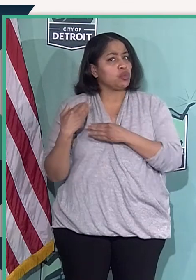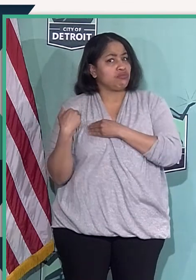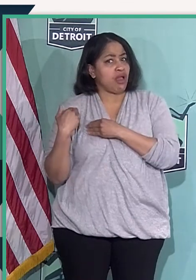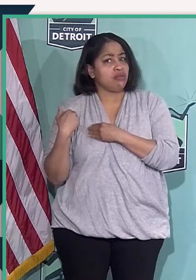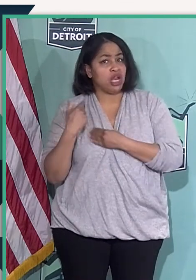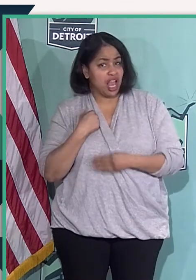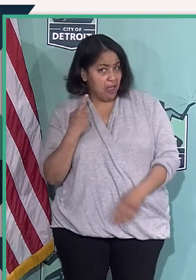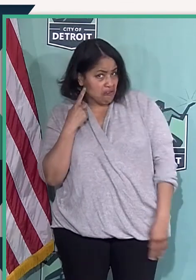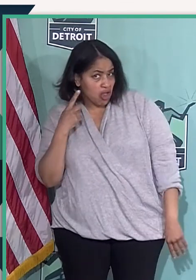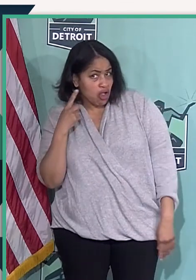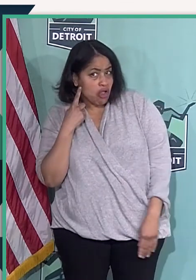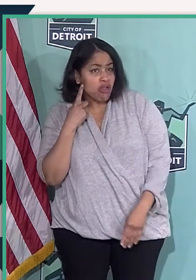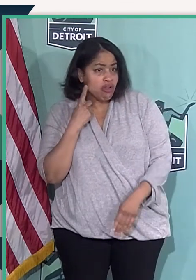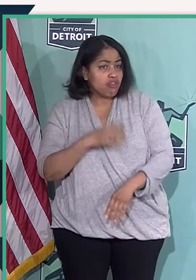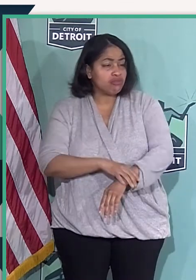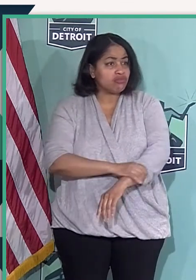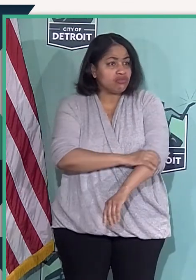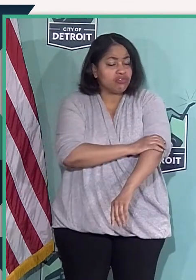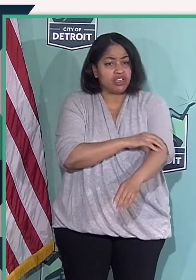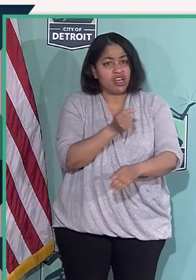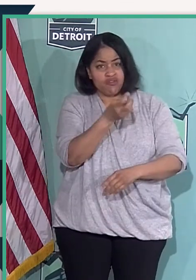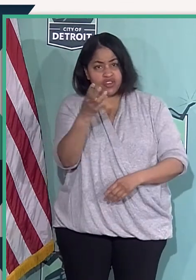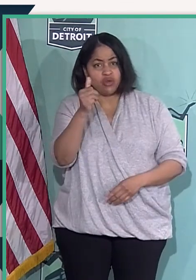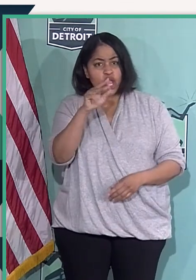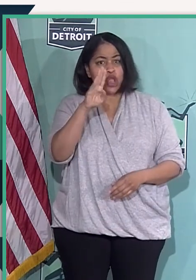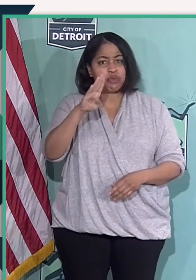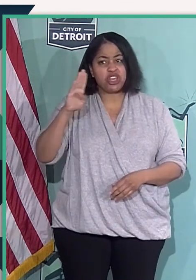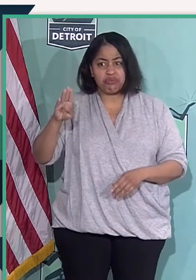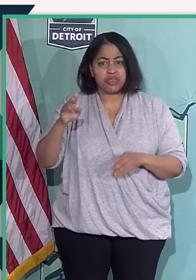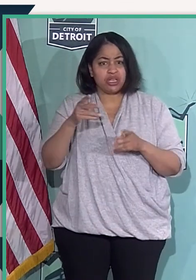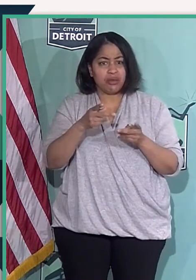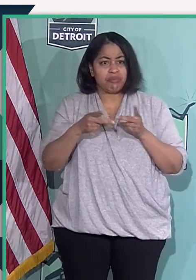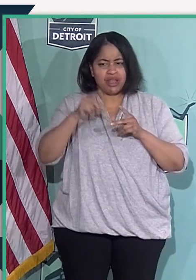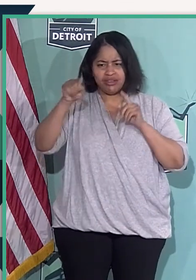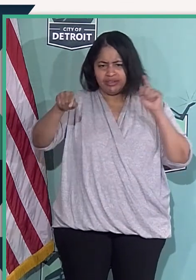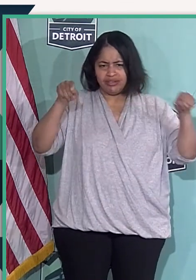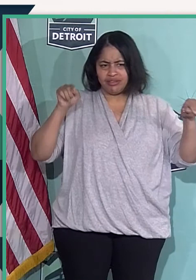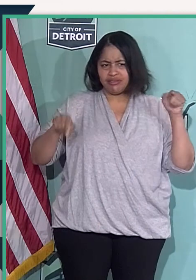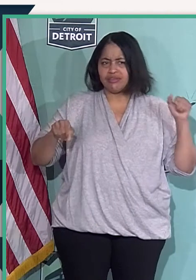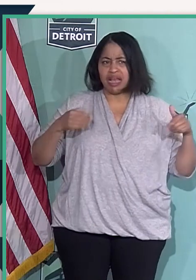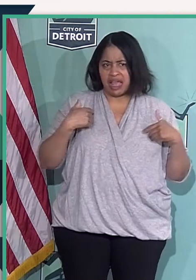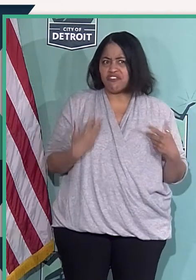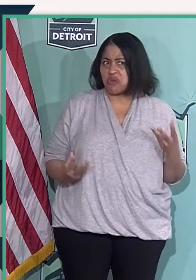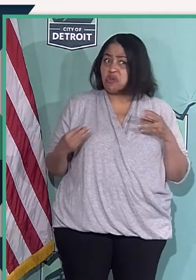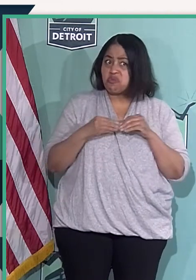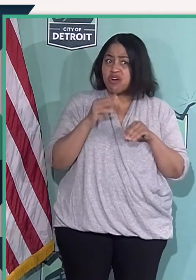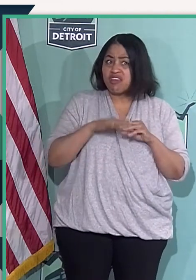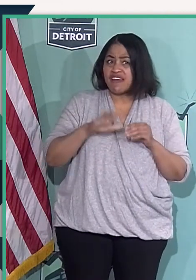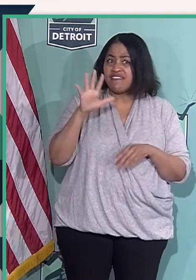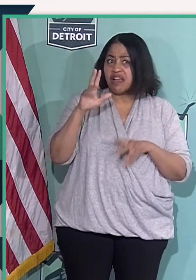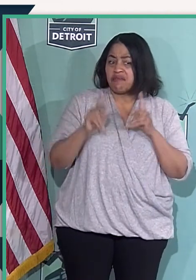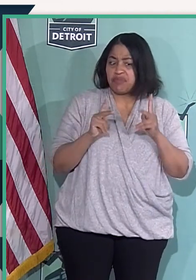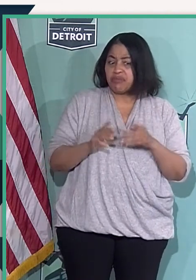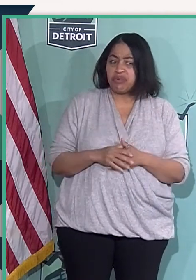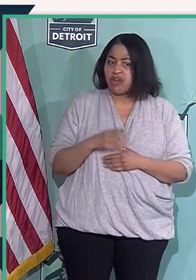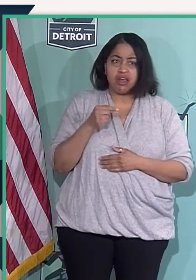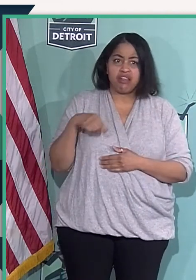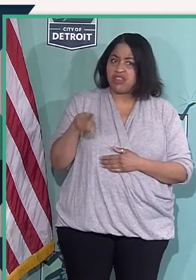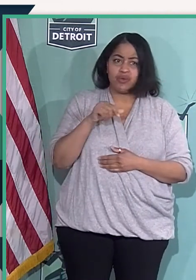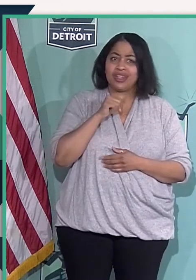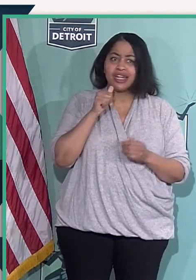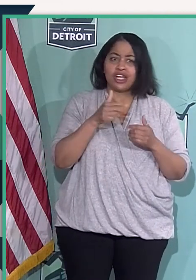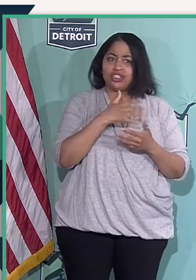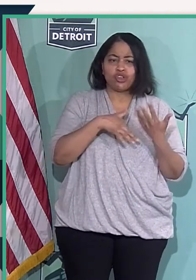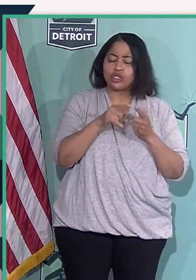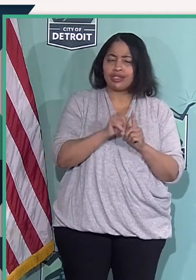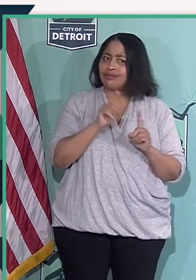I've heard of a couple of Airbnb locations that have had more than 5 people, and they were not socially